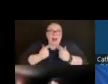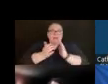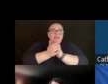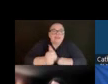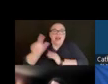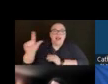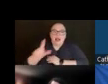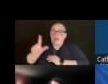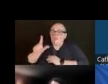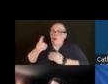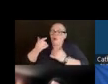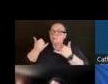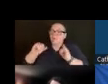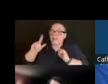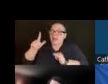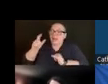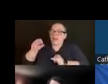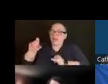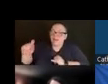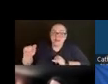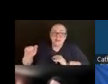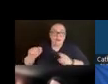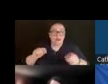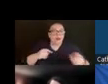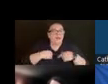basic cooking, plunging a toilet.